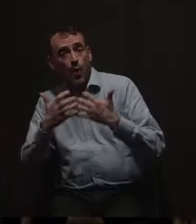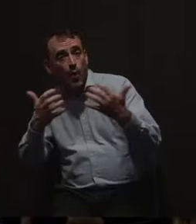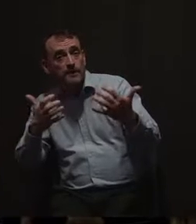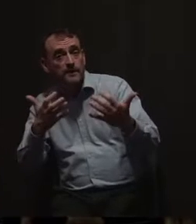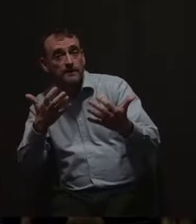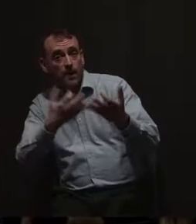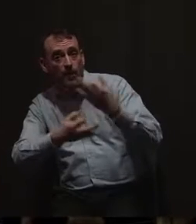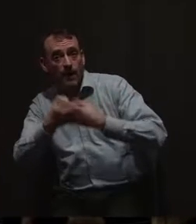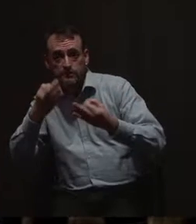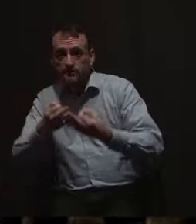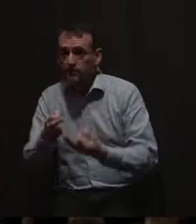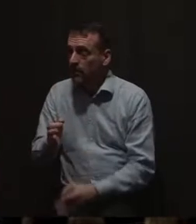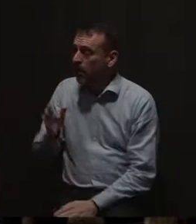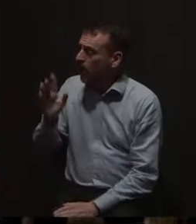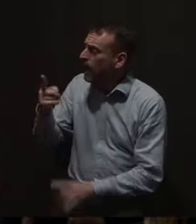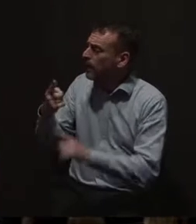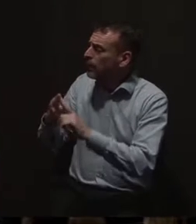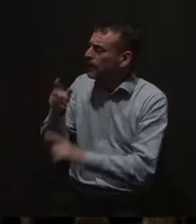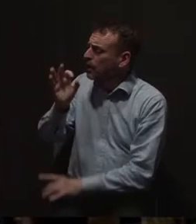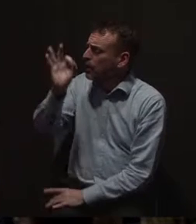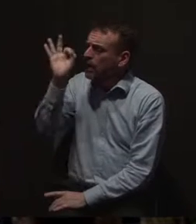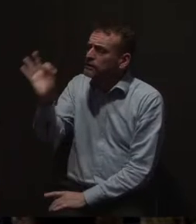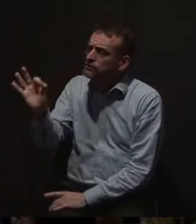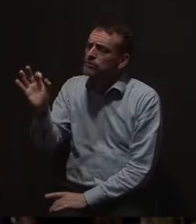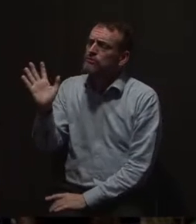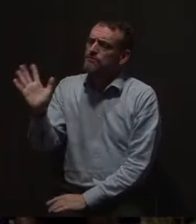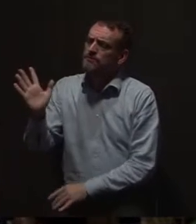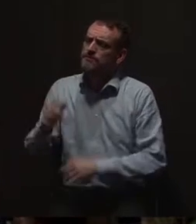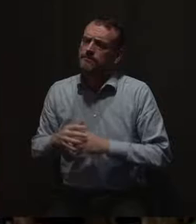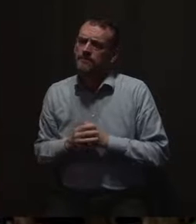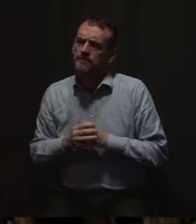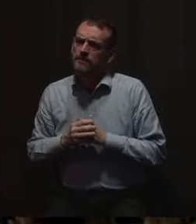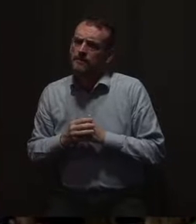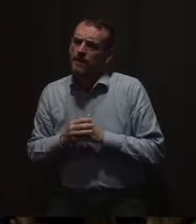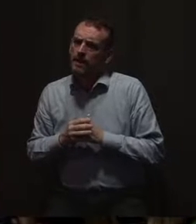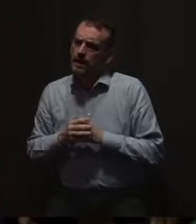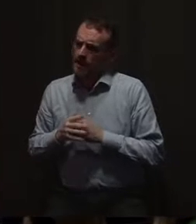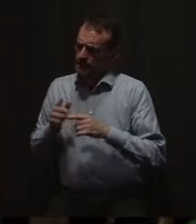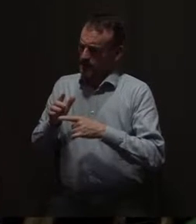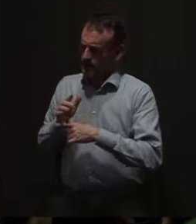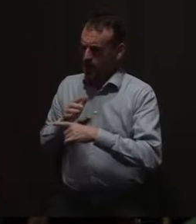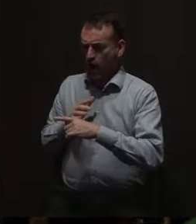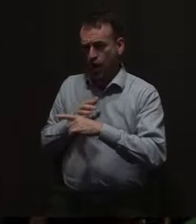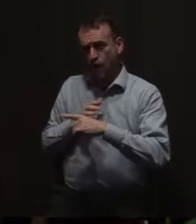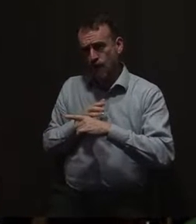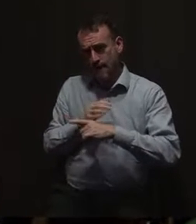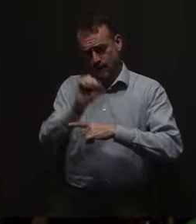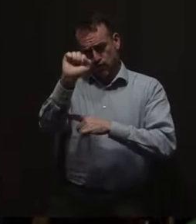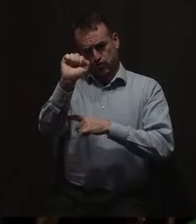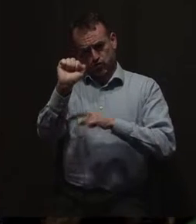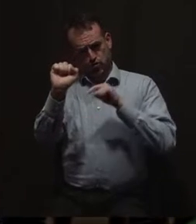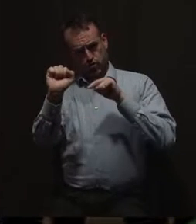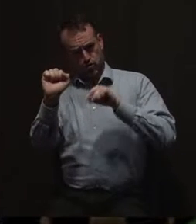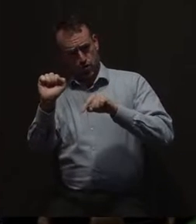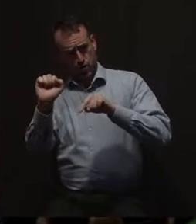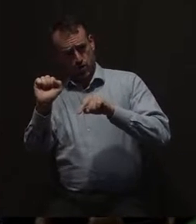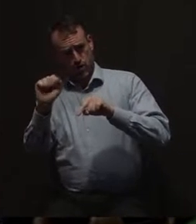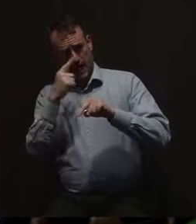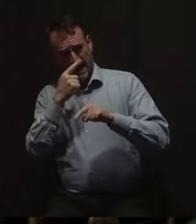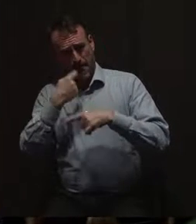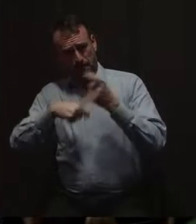Hi. Just a quick question: is a revolution a declaration of love? It can